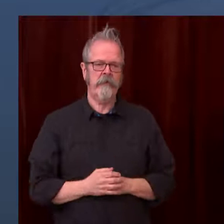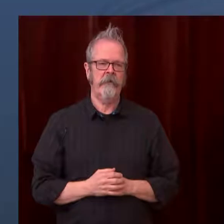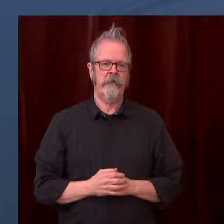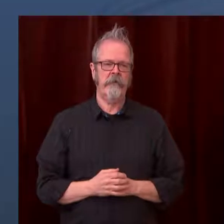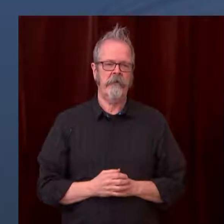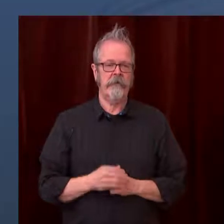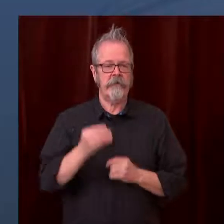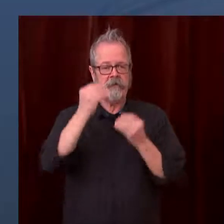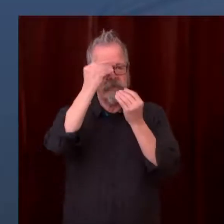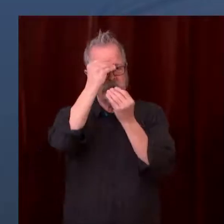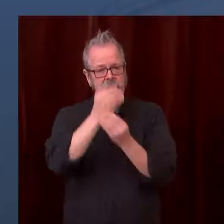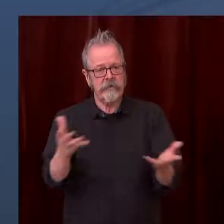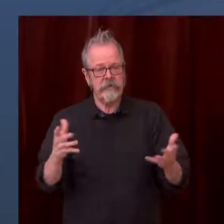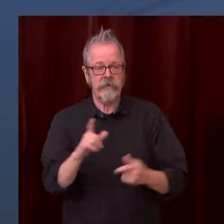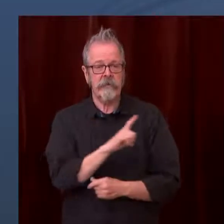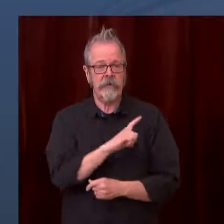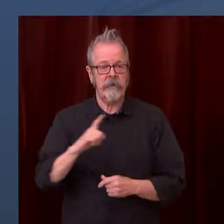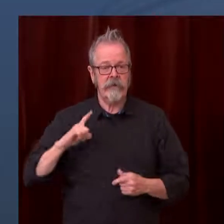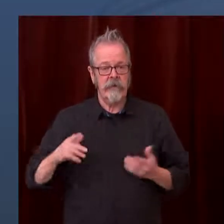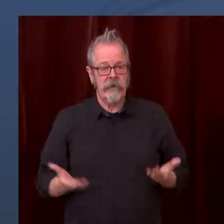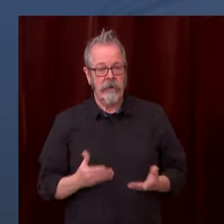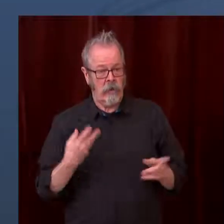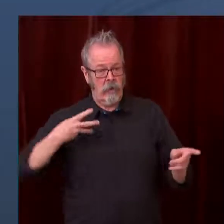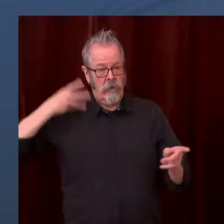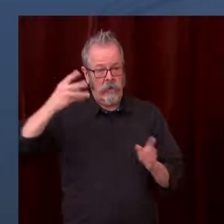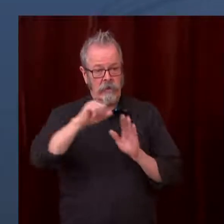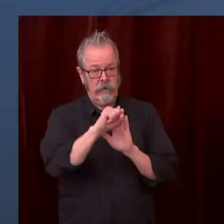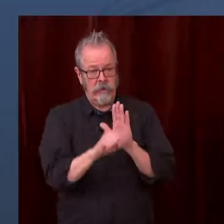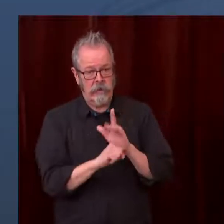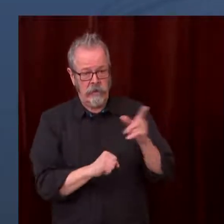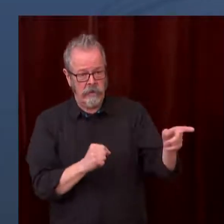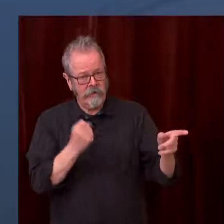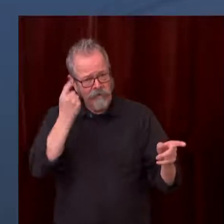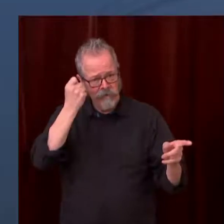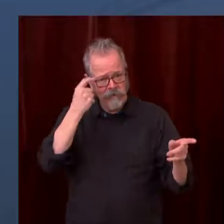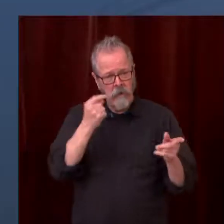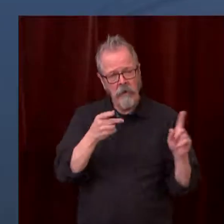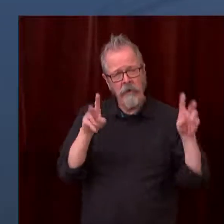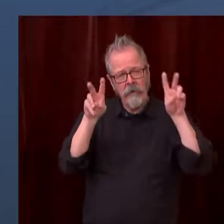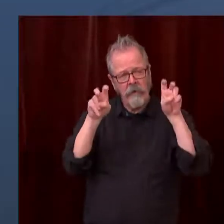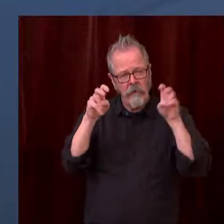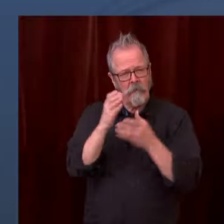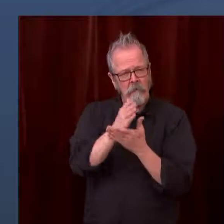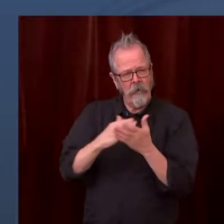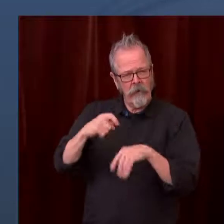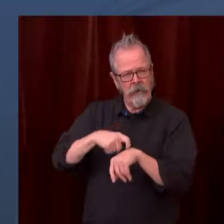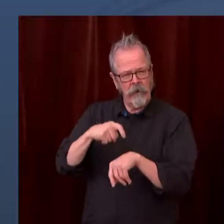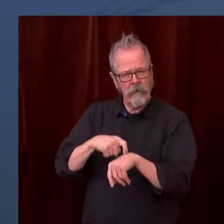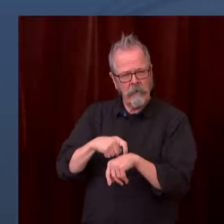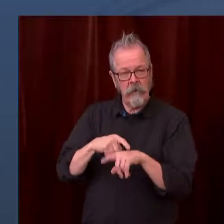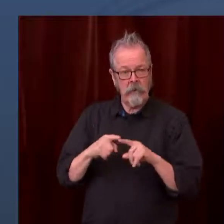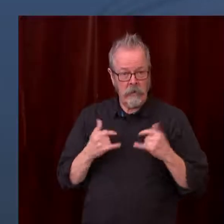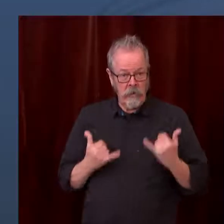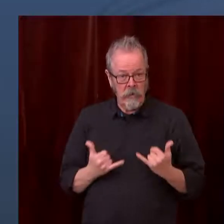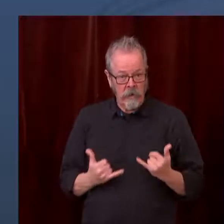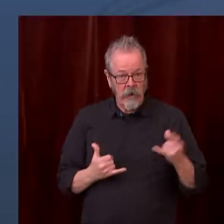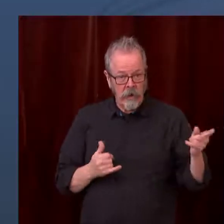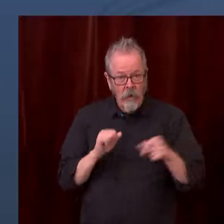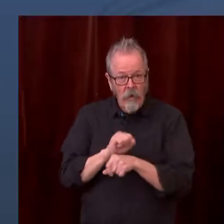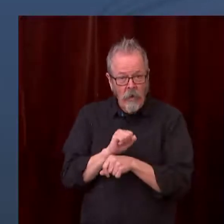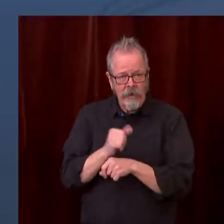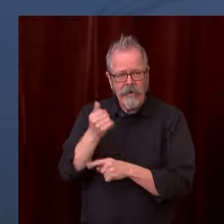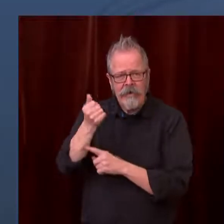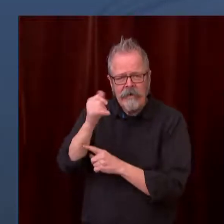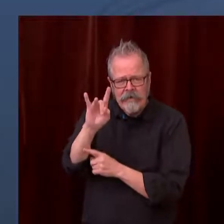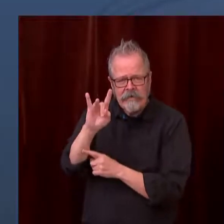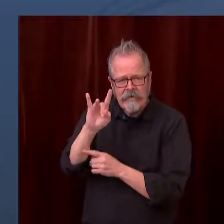big agenda for the people of this state. And of course, it's driven by COVID. It's driven by trying to get our schools open. It's driven by crafting